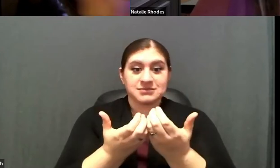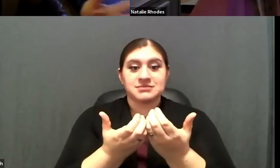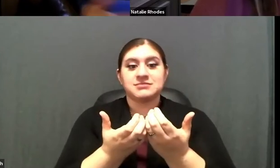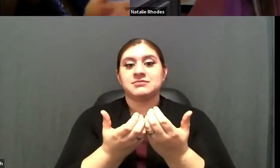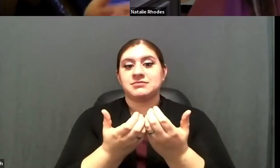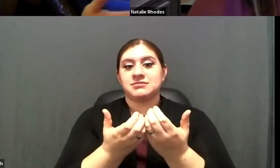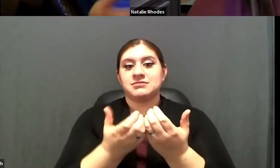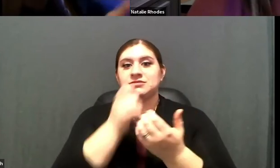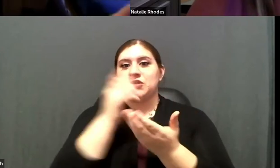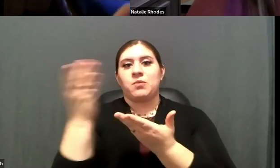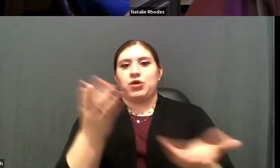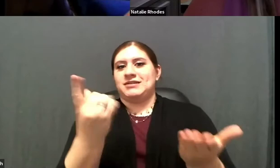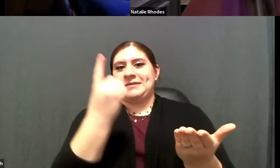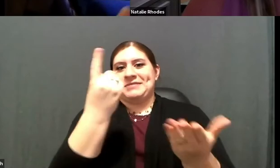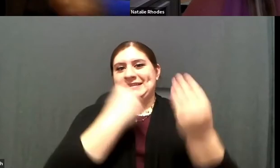Don't bring anything stinky to eat.